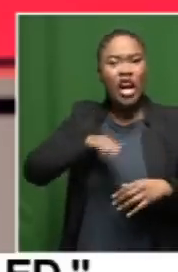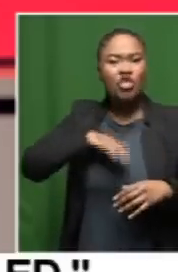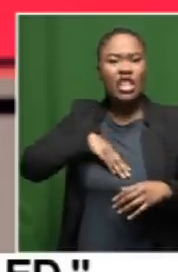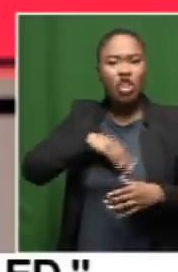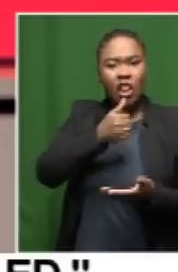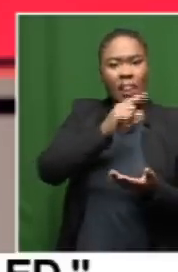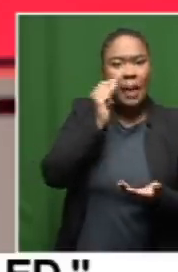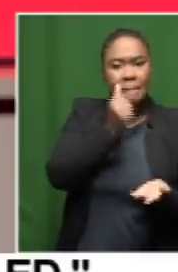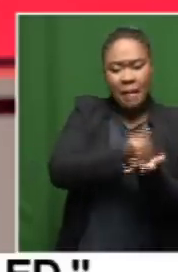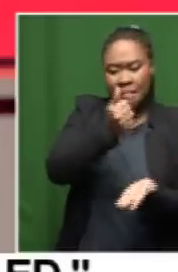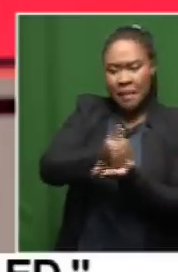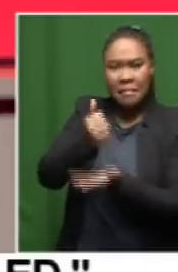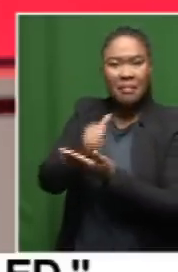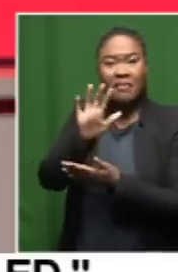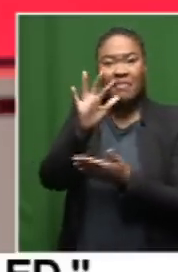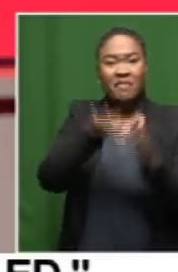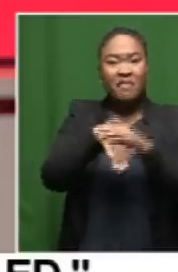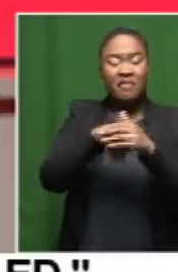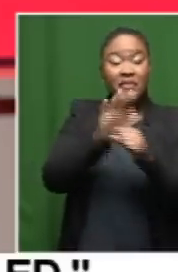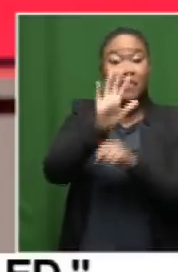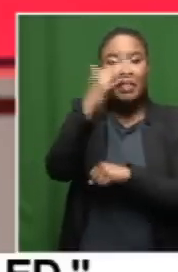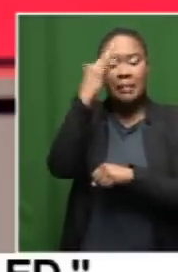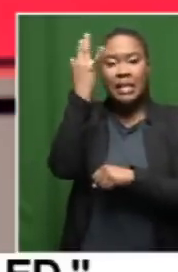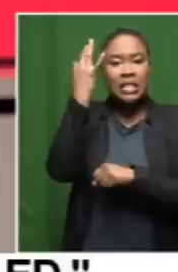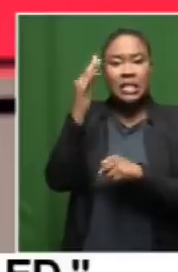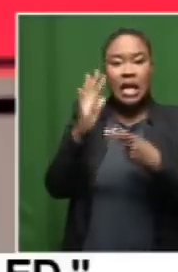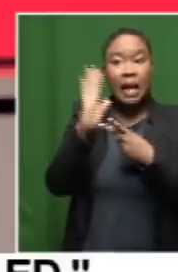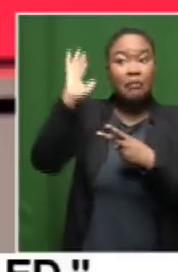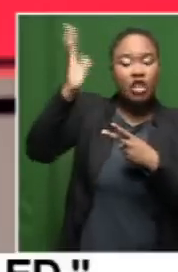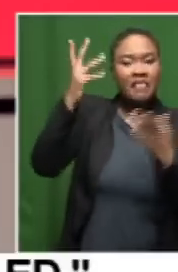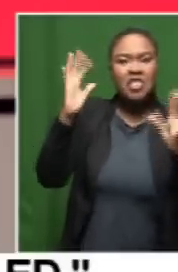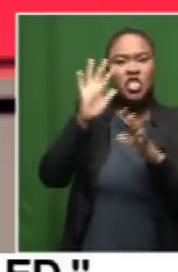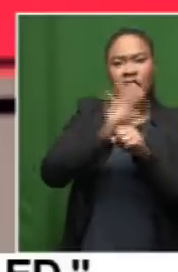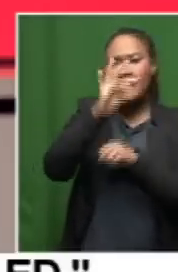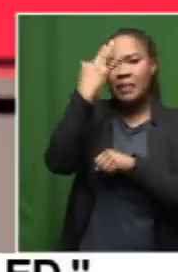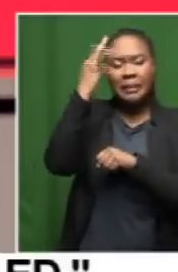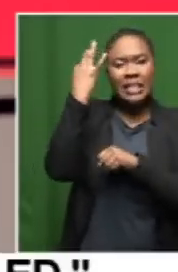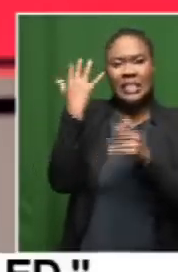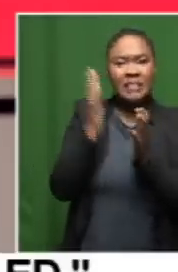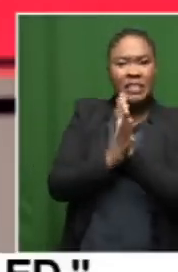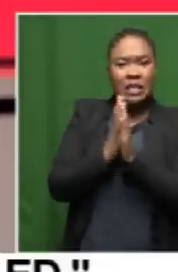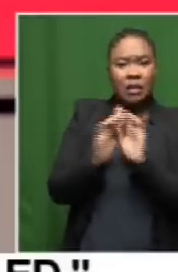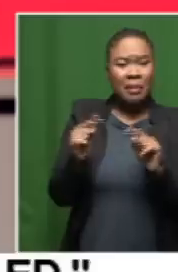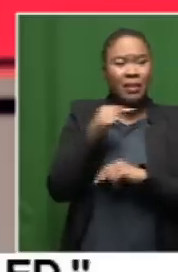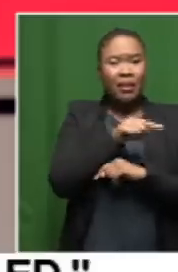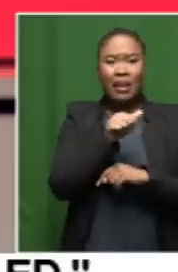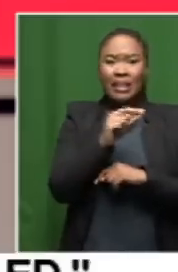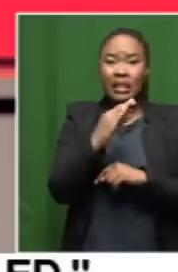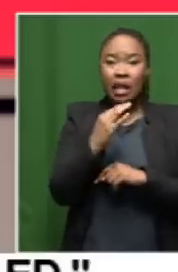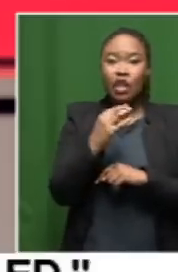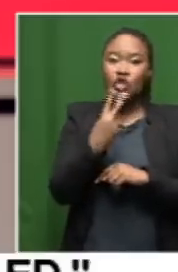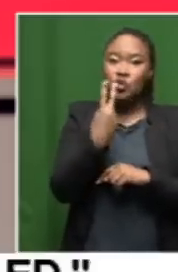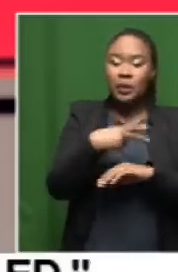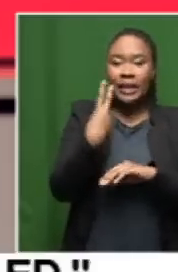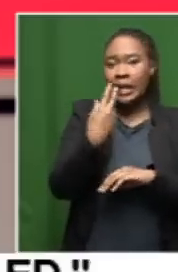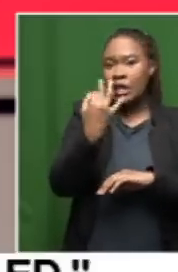15 minutes. That included presentation of the credentials, where we have seen our movement afflicted by 2-3 days of comrades